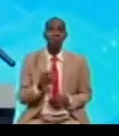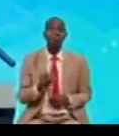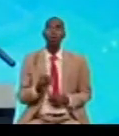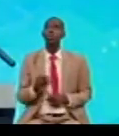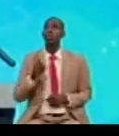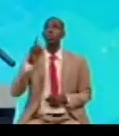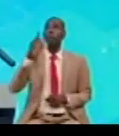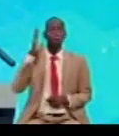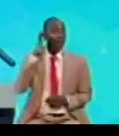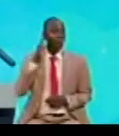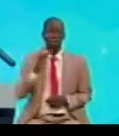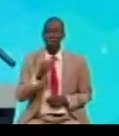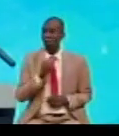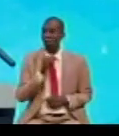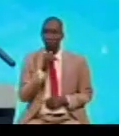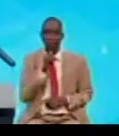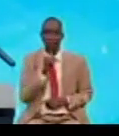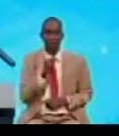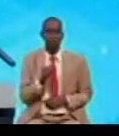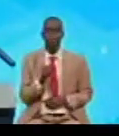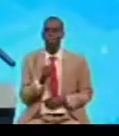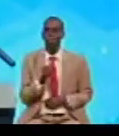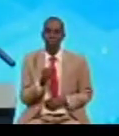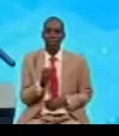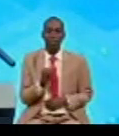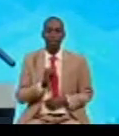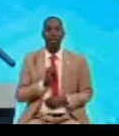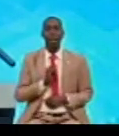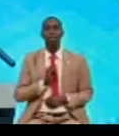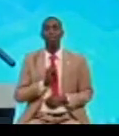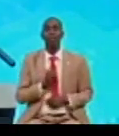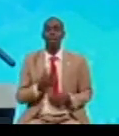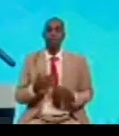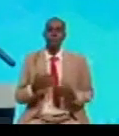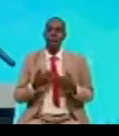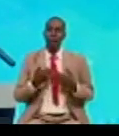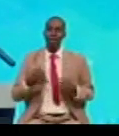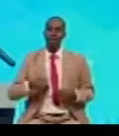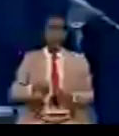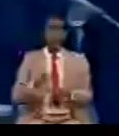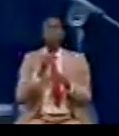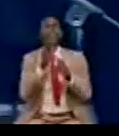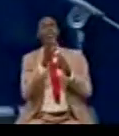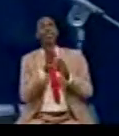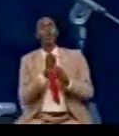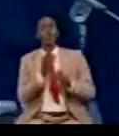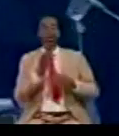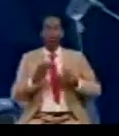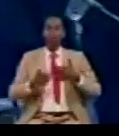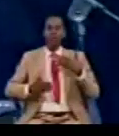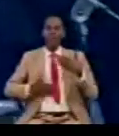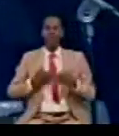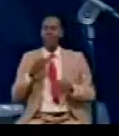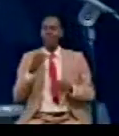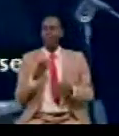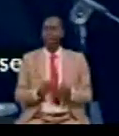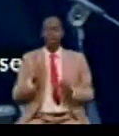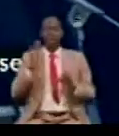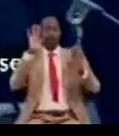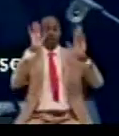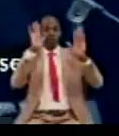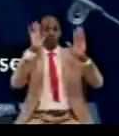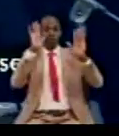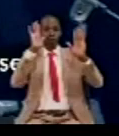No, he won't. I've still got joy. And I've still got joy in